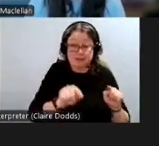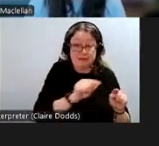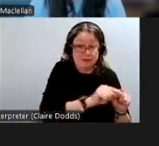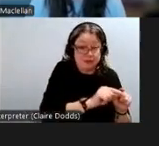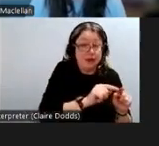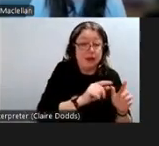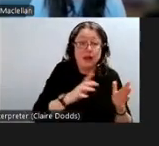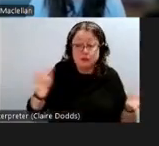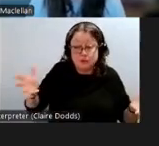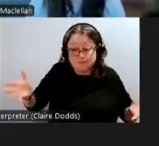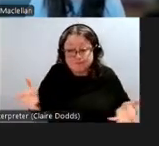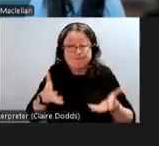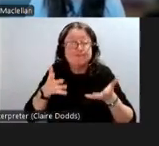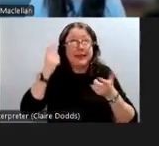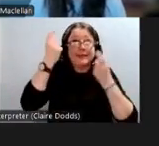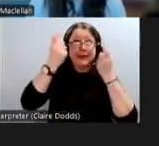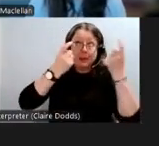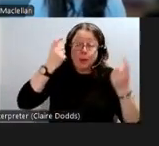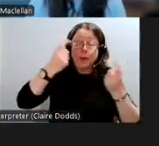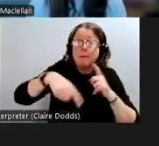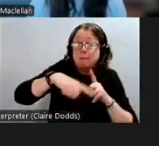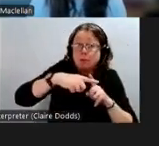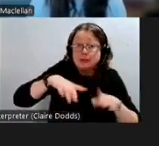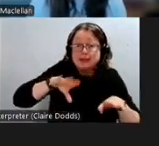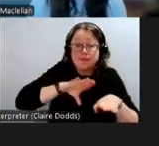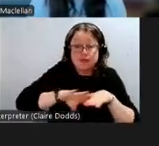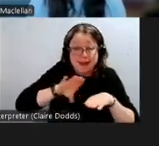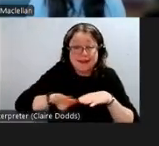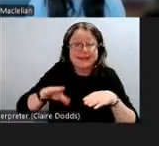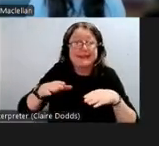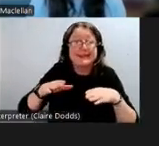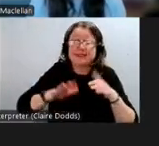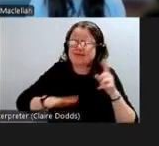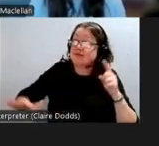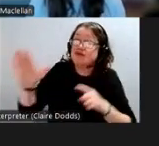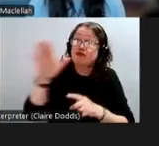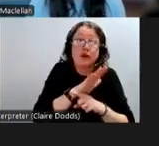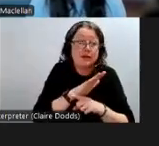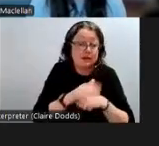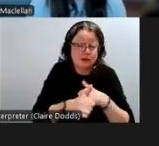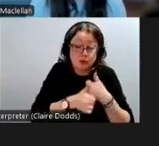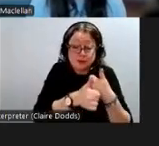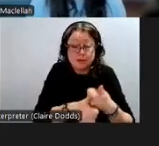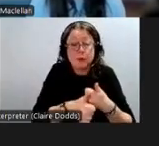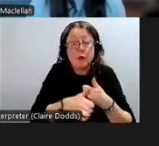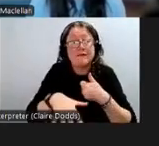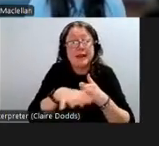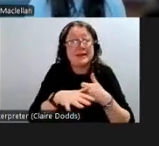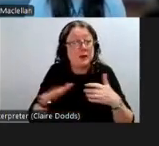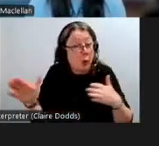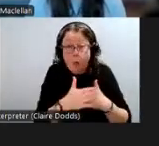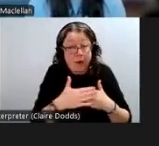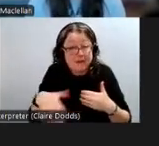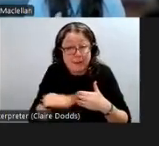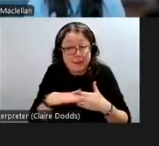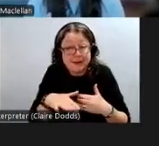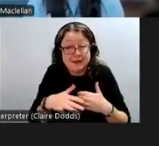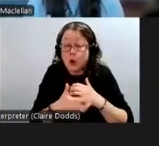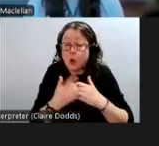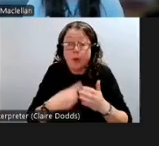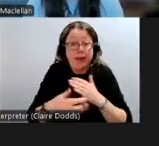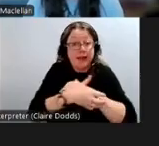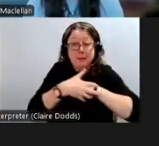that's happening, what's really supporting families across the board, whether they're low income or not. And then we